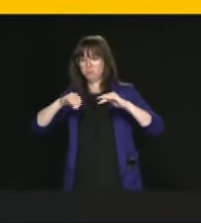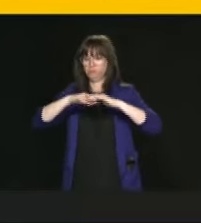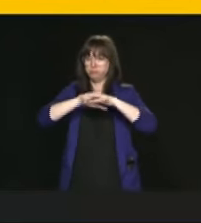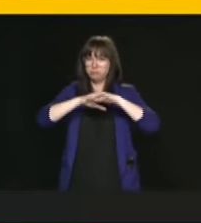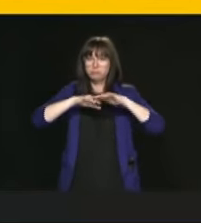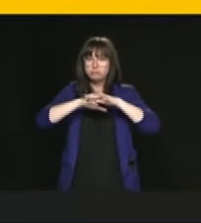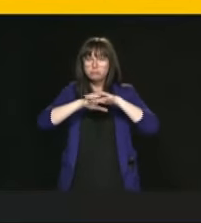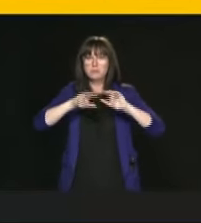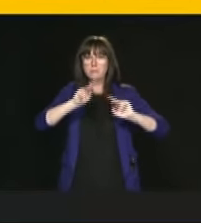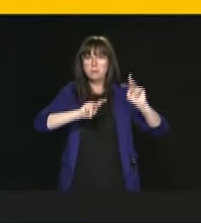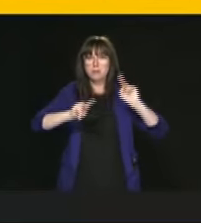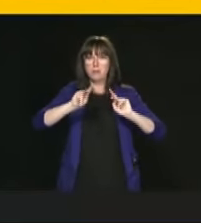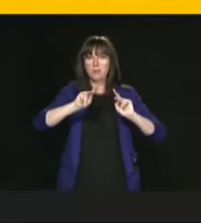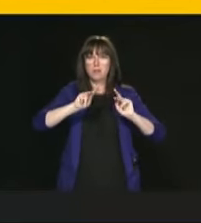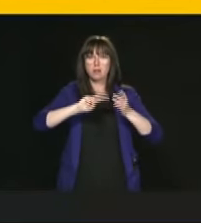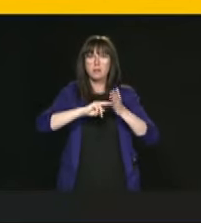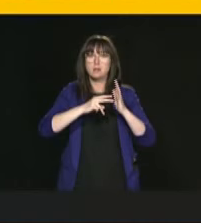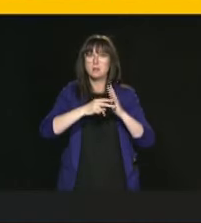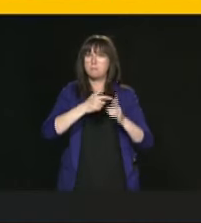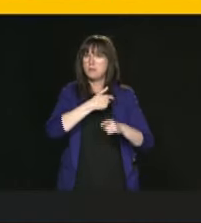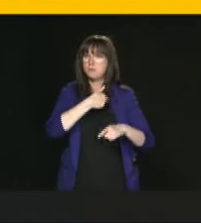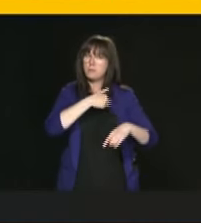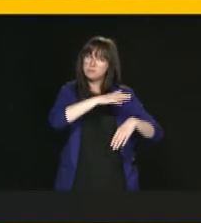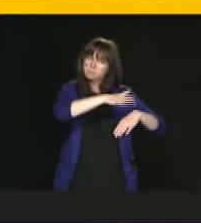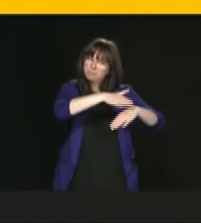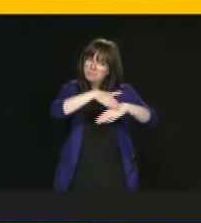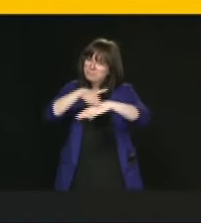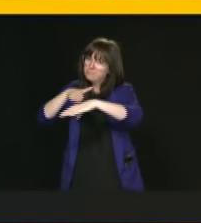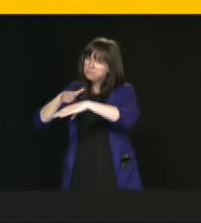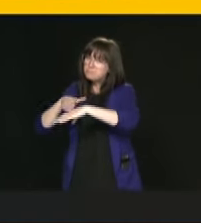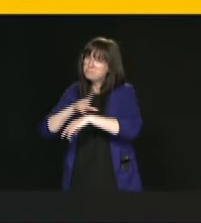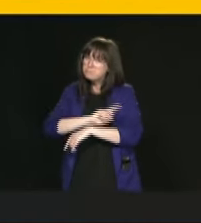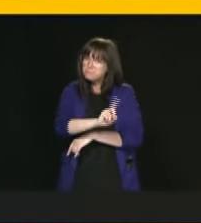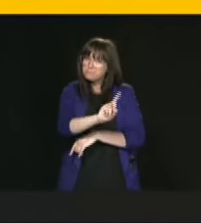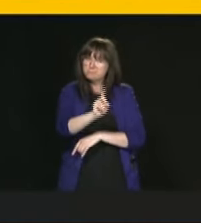constantly remind people that that is not the public health advice.